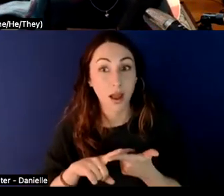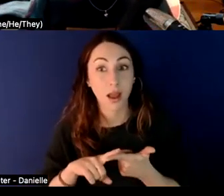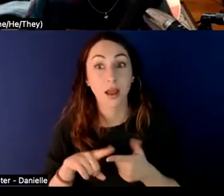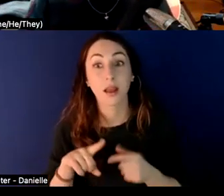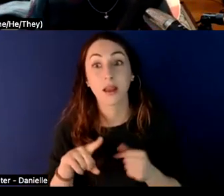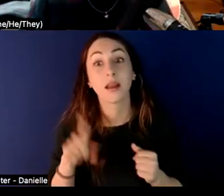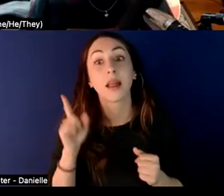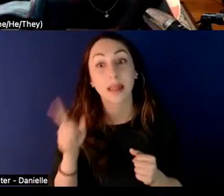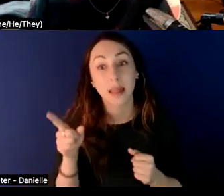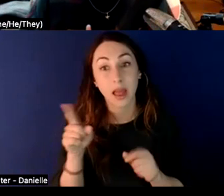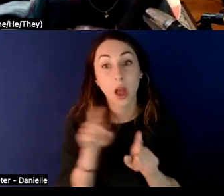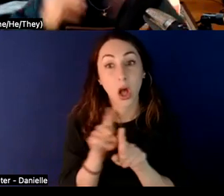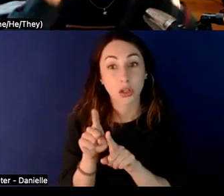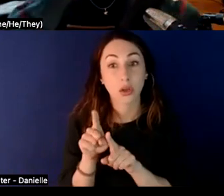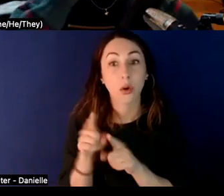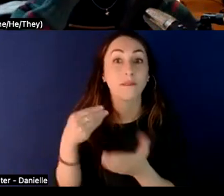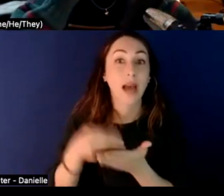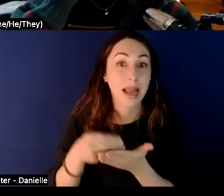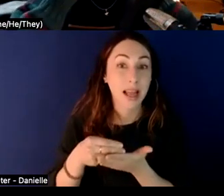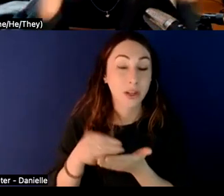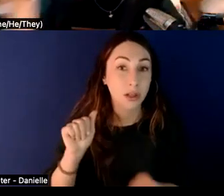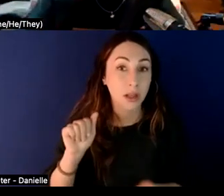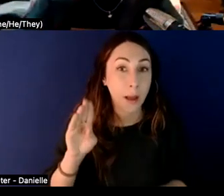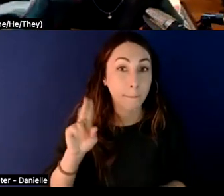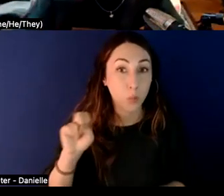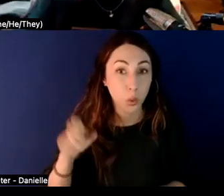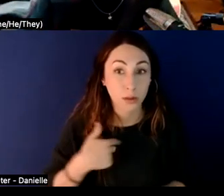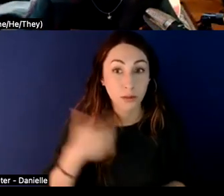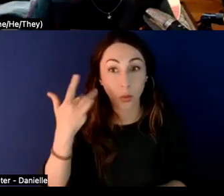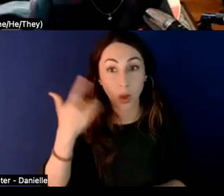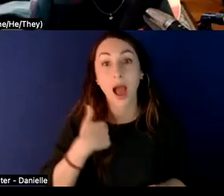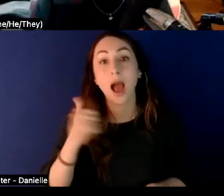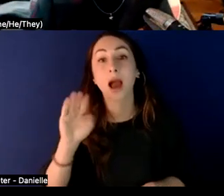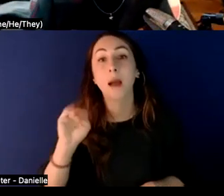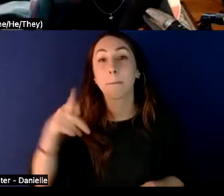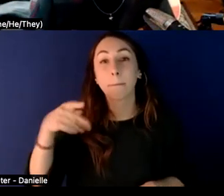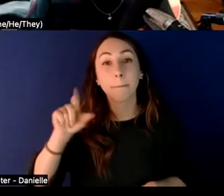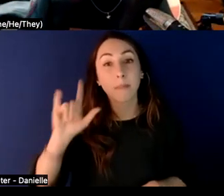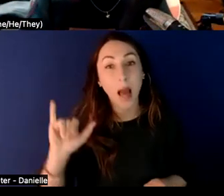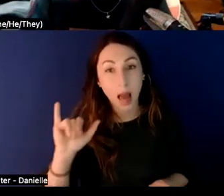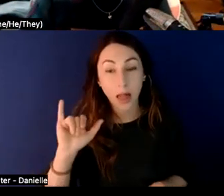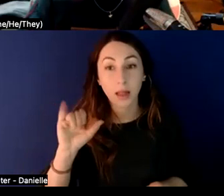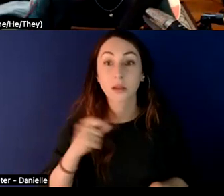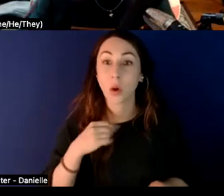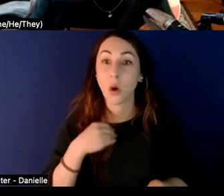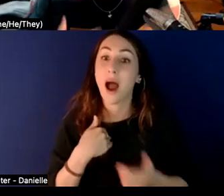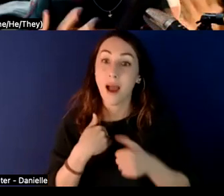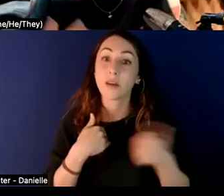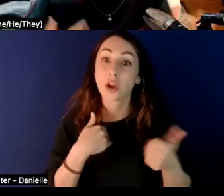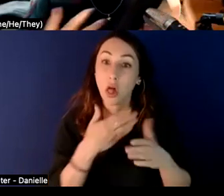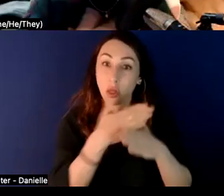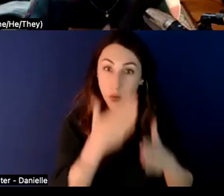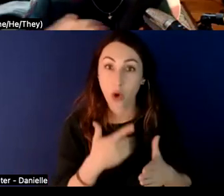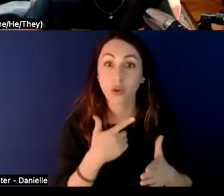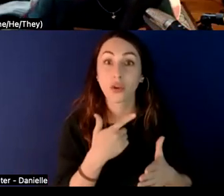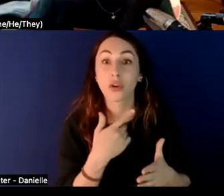And they were also financially abusing me, because I'm polyamorous. So I have another partner that I'm still